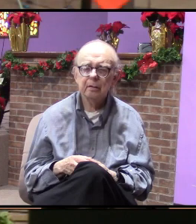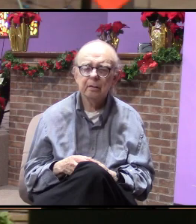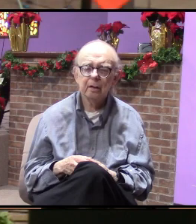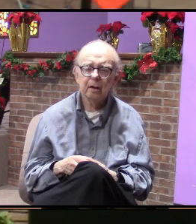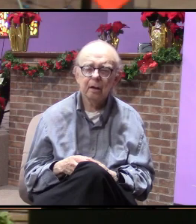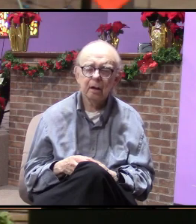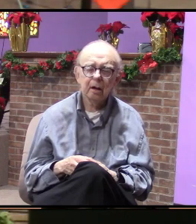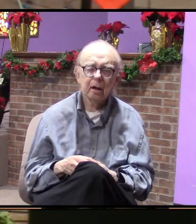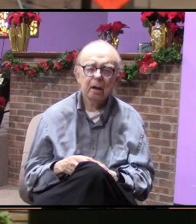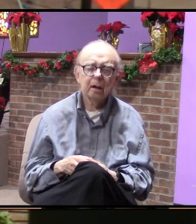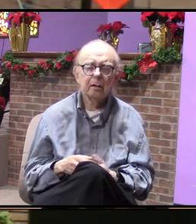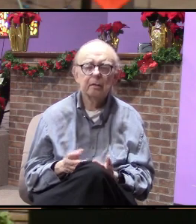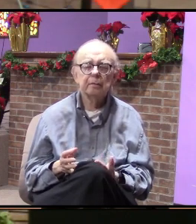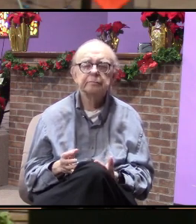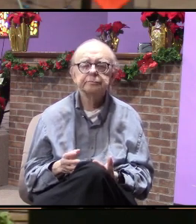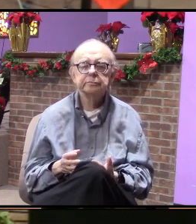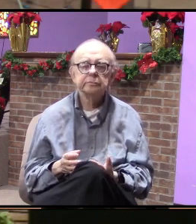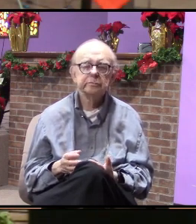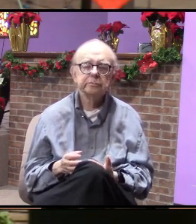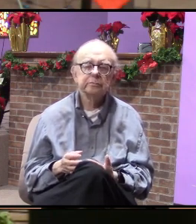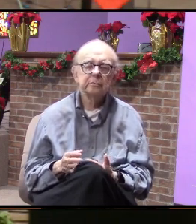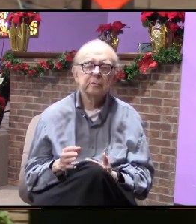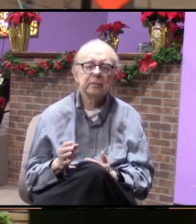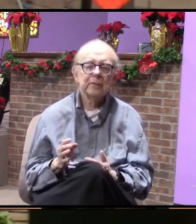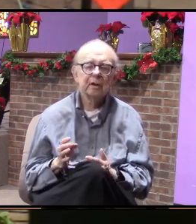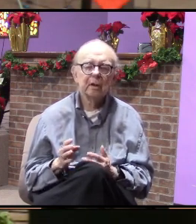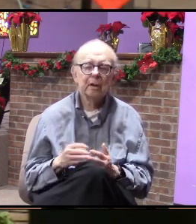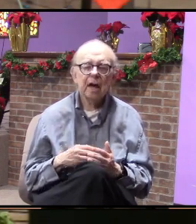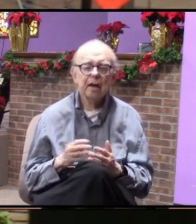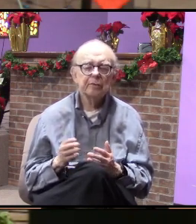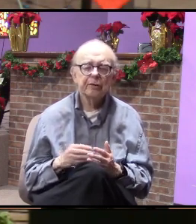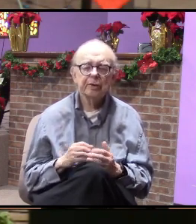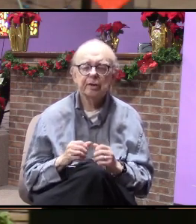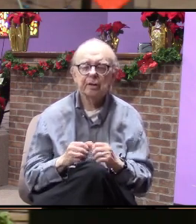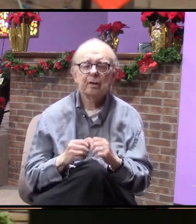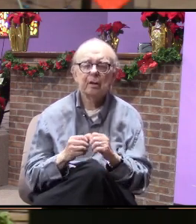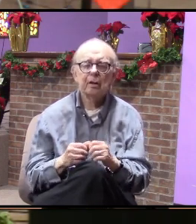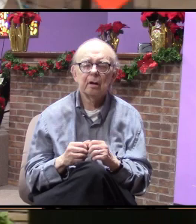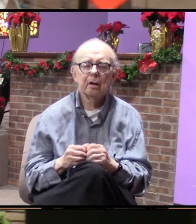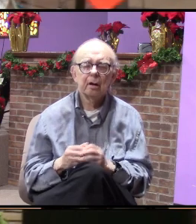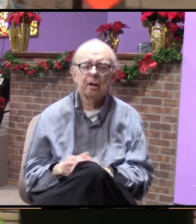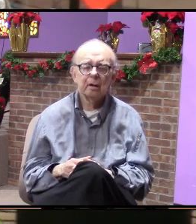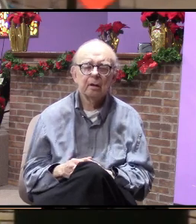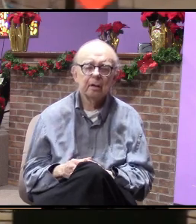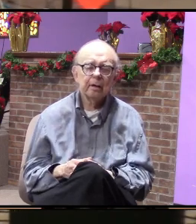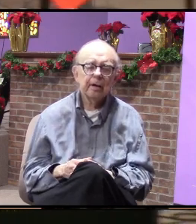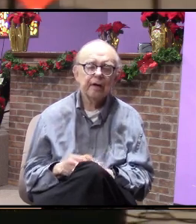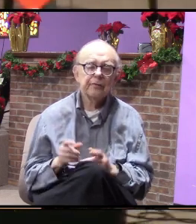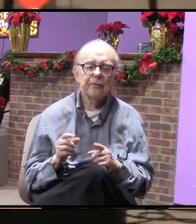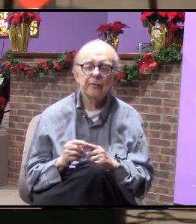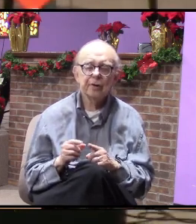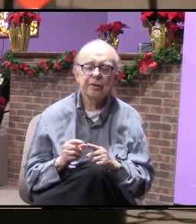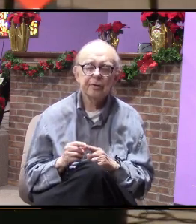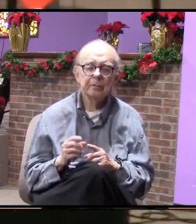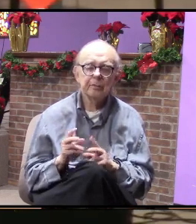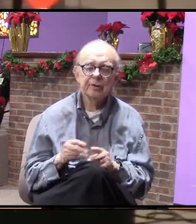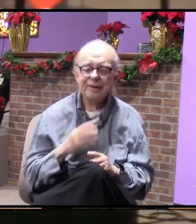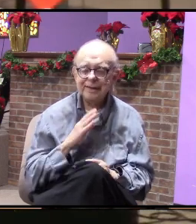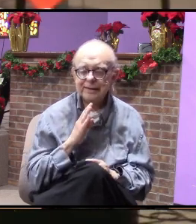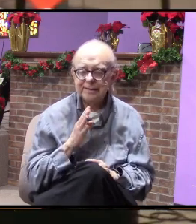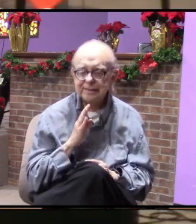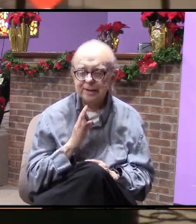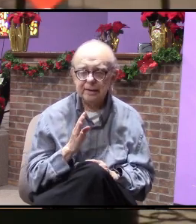And the world goes on. And this is how they do it. Life begins and ends in the dust